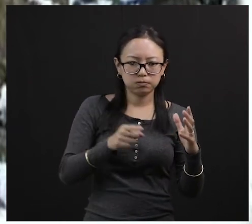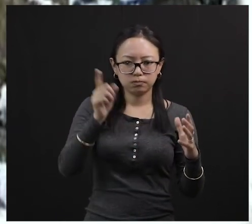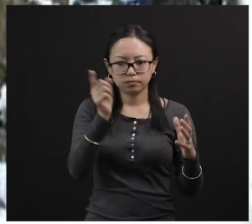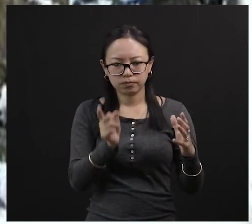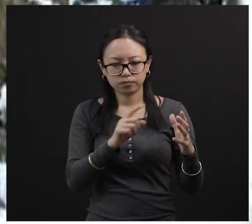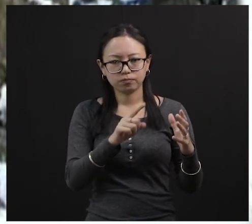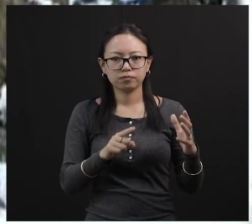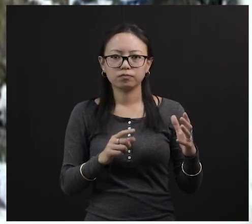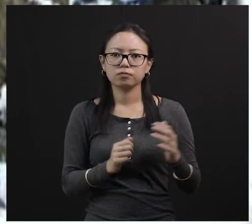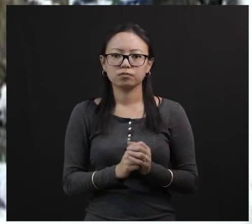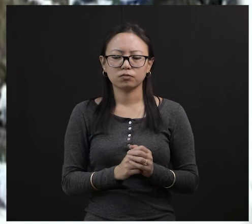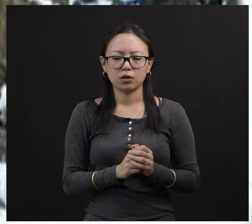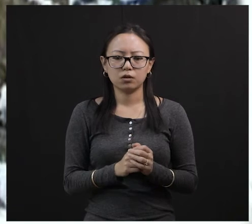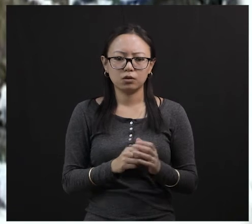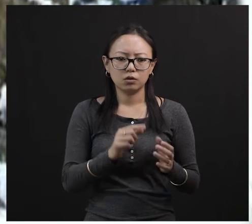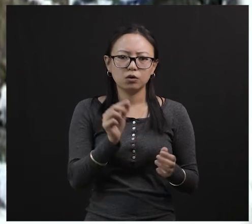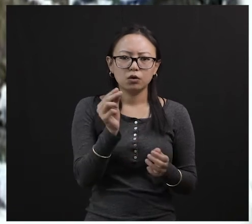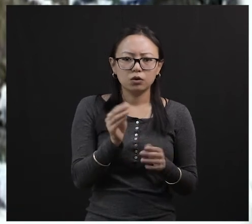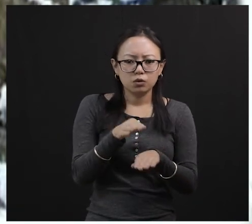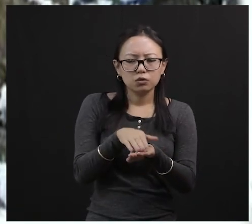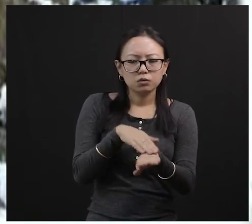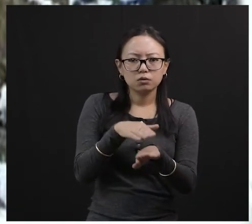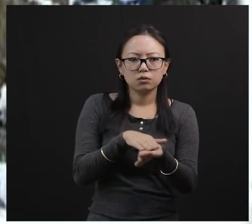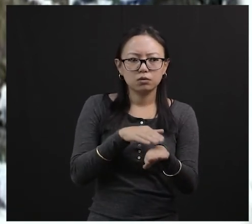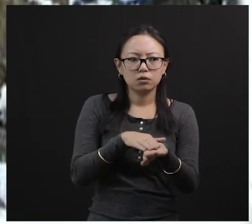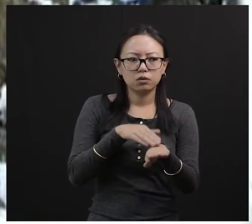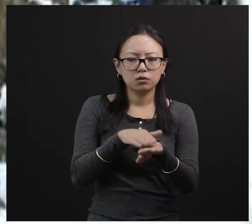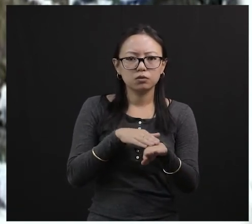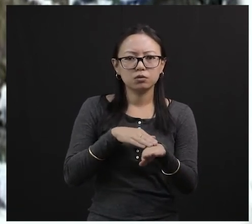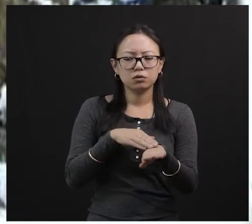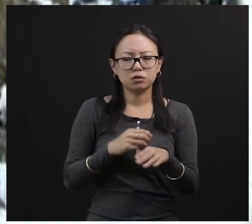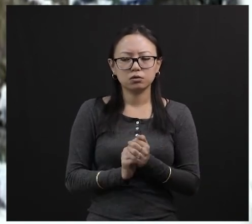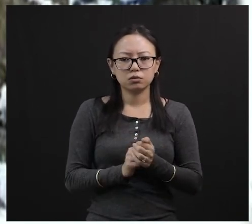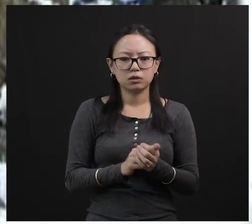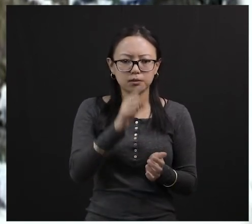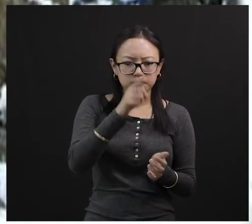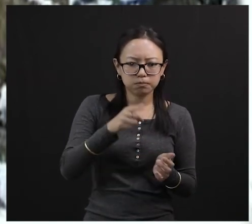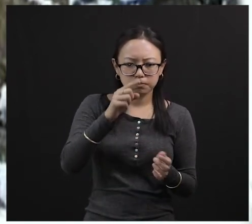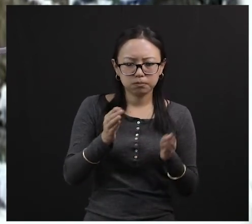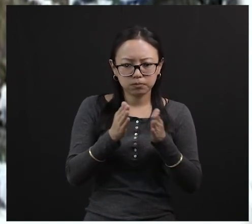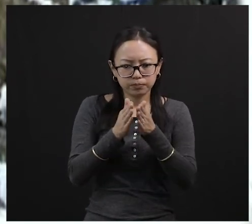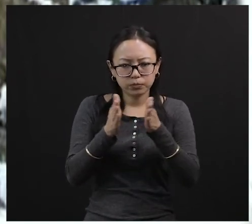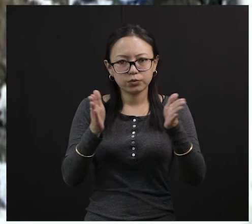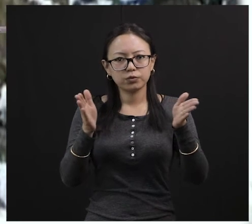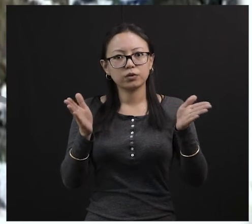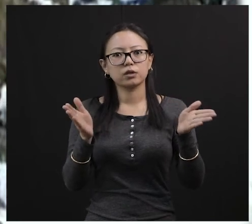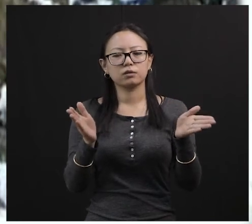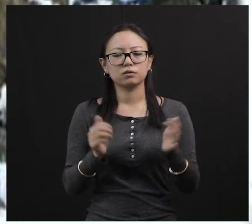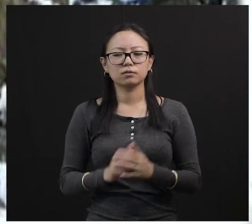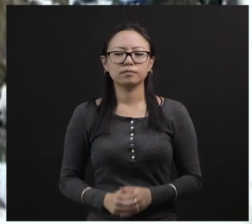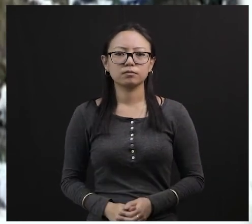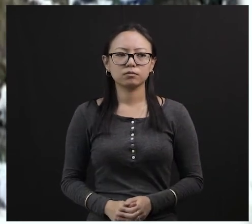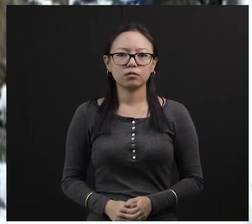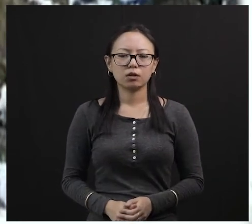will expand. Okay, the small cracks will become big cracks like this, and slowly,